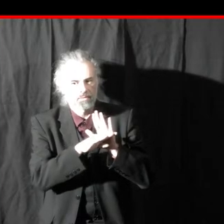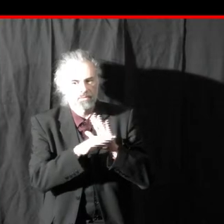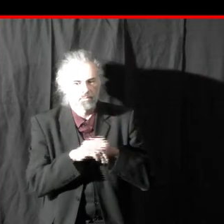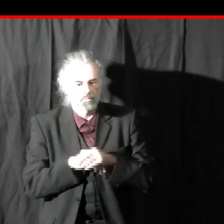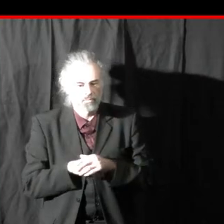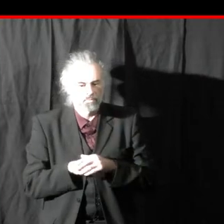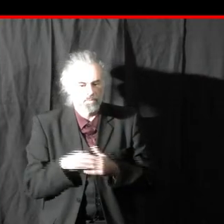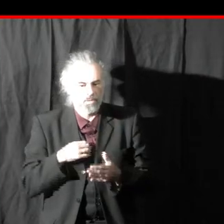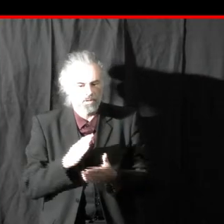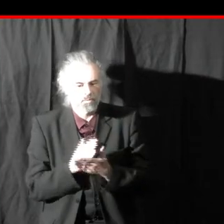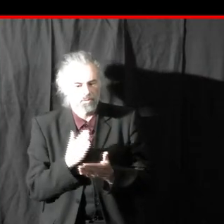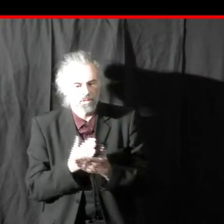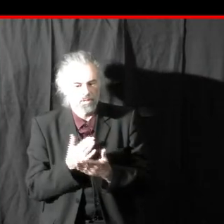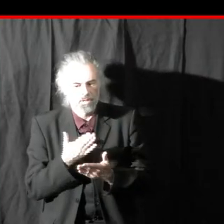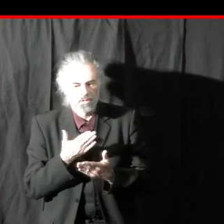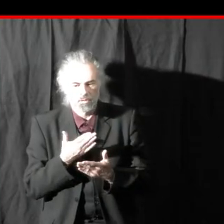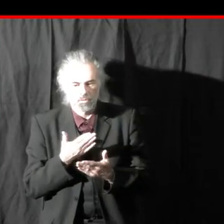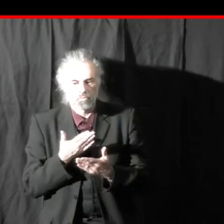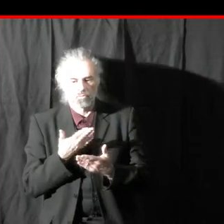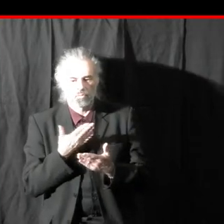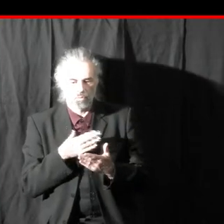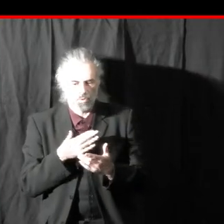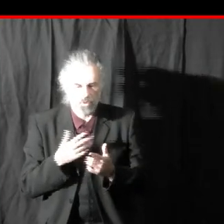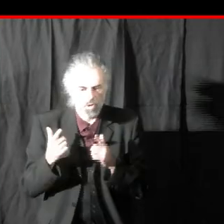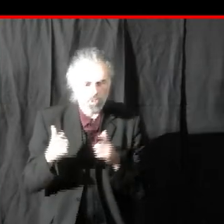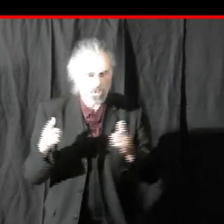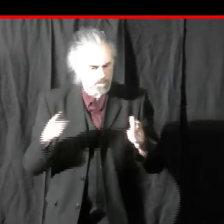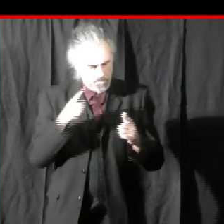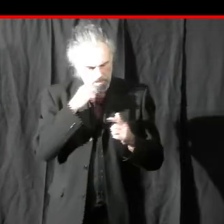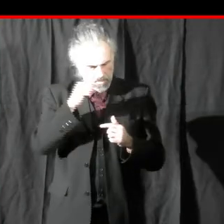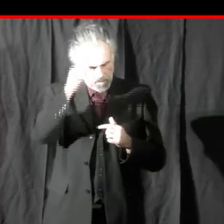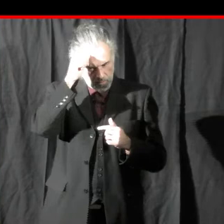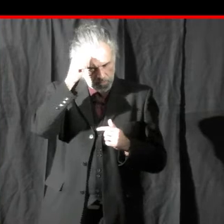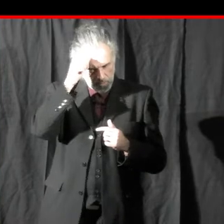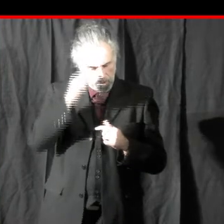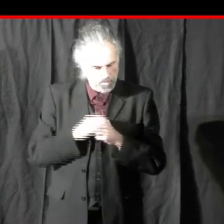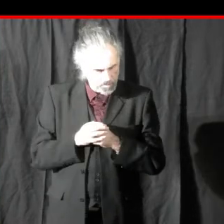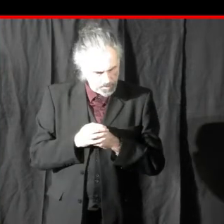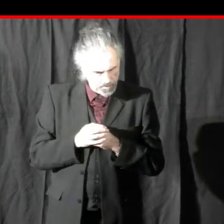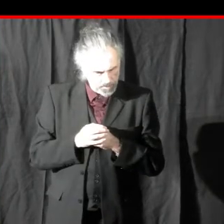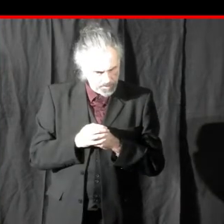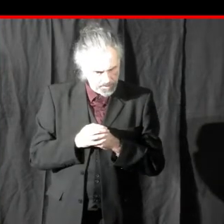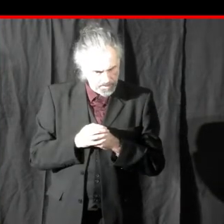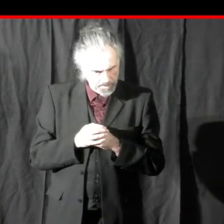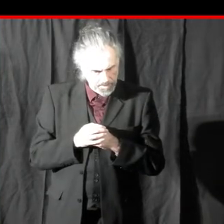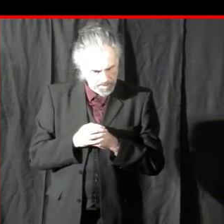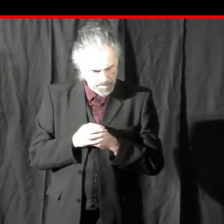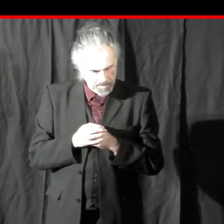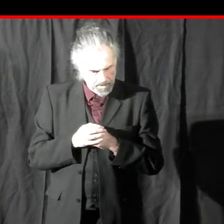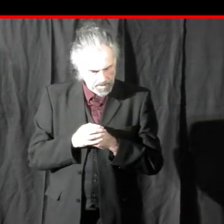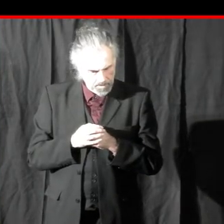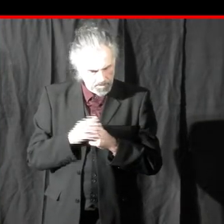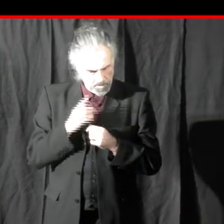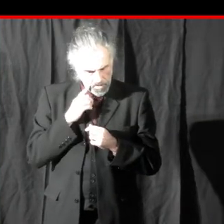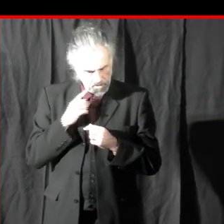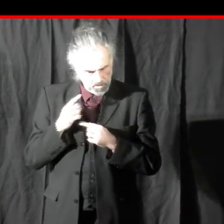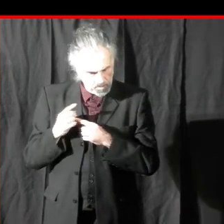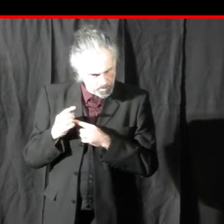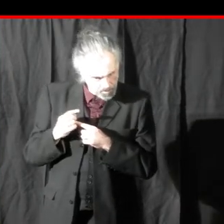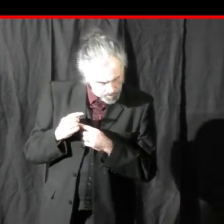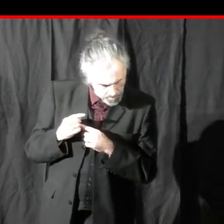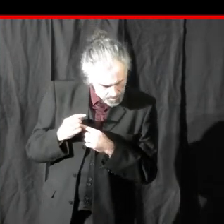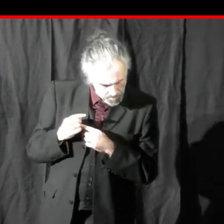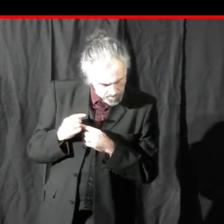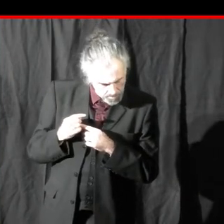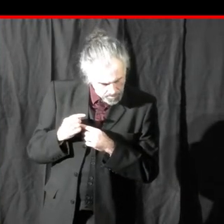want to capture what people should know. So I think if you're able to send me an email on the key points, or if you prefer later